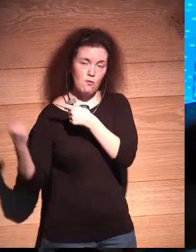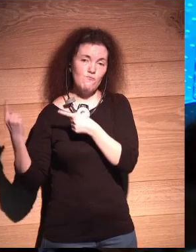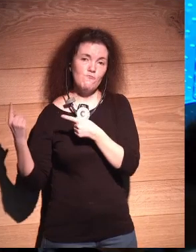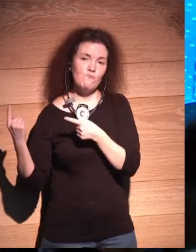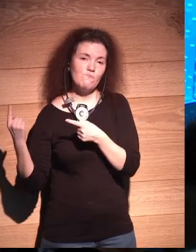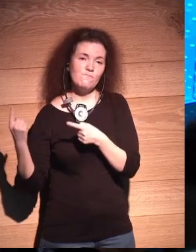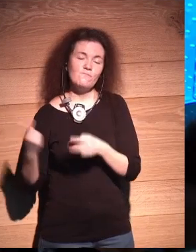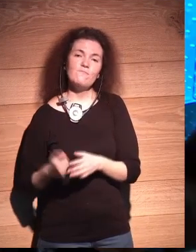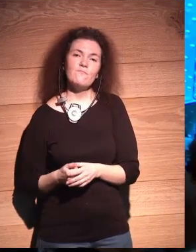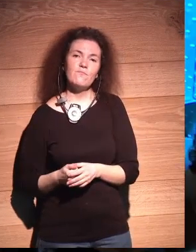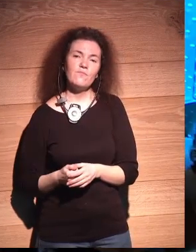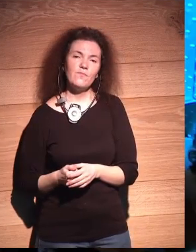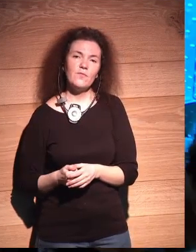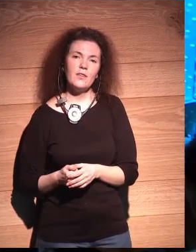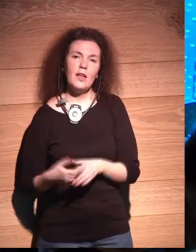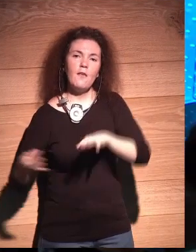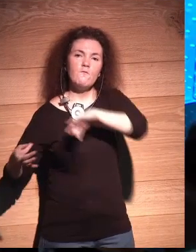Vial Phonograph, which is a